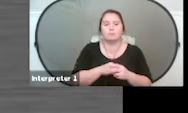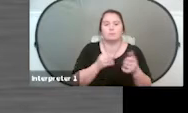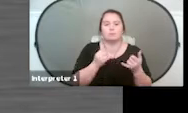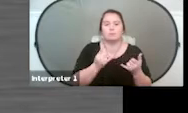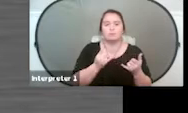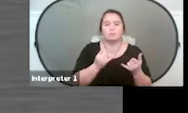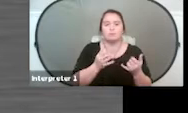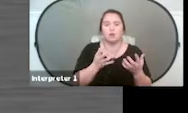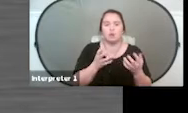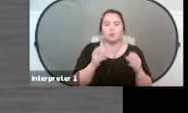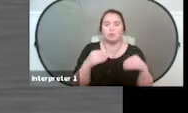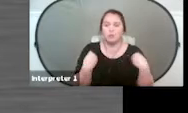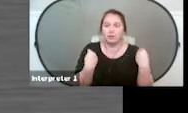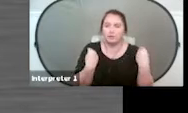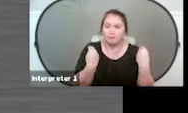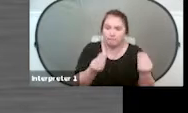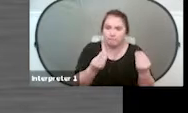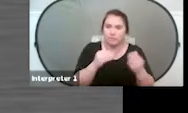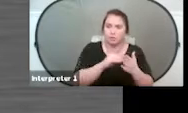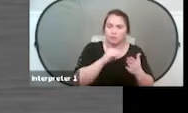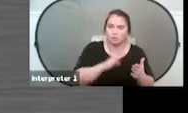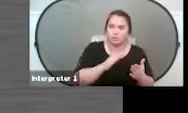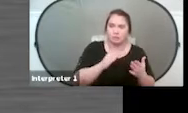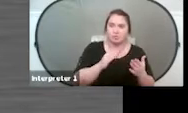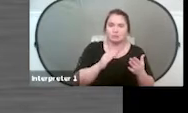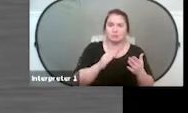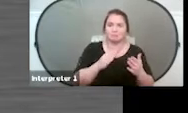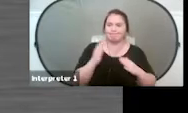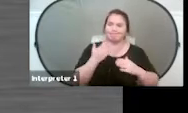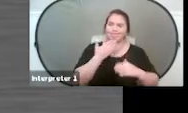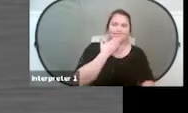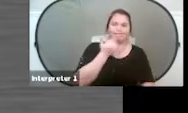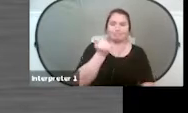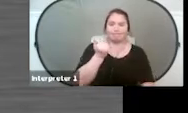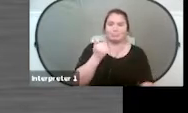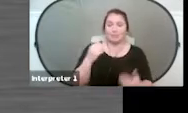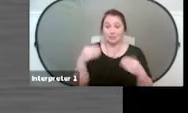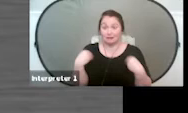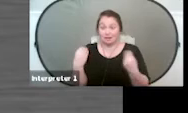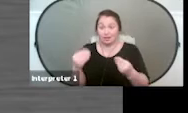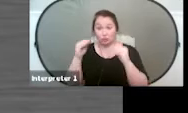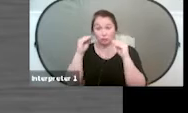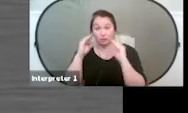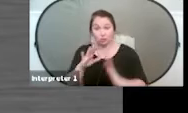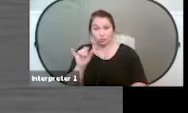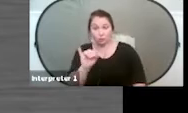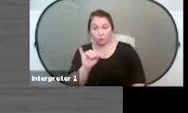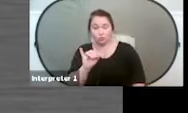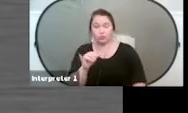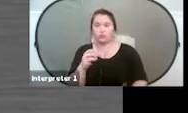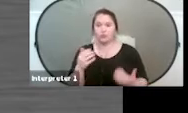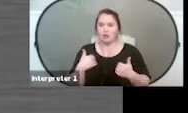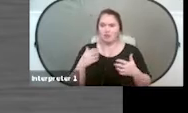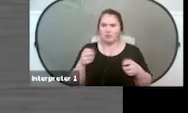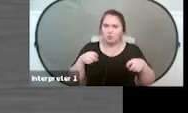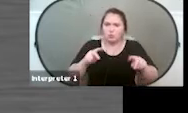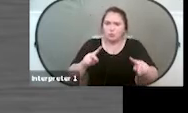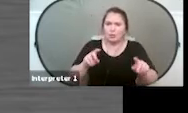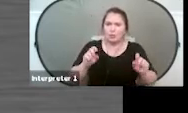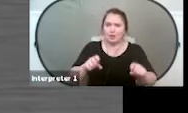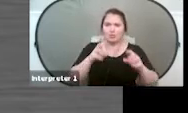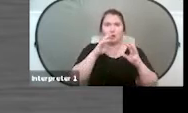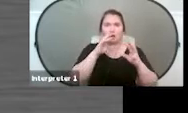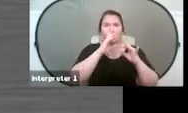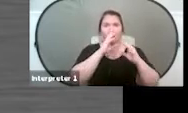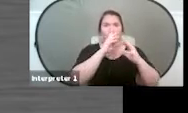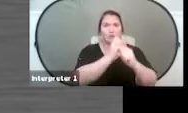best possible, and our teachers as well, so that they have the opportunity to engage in learning that will hopefully